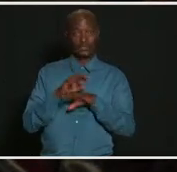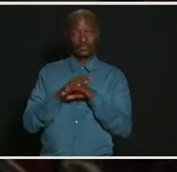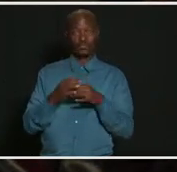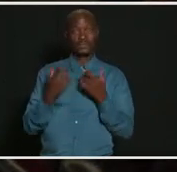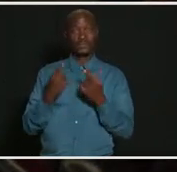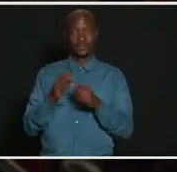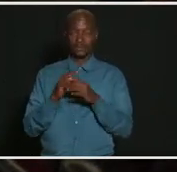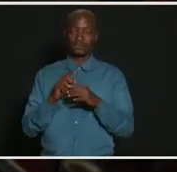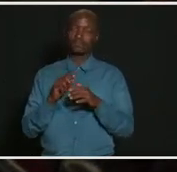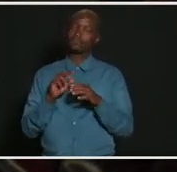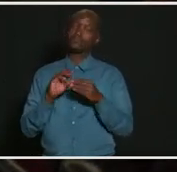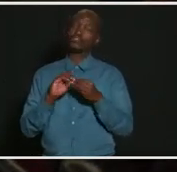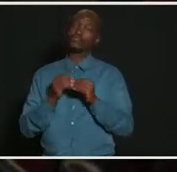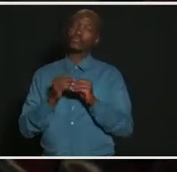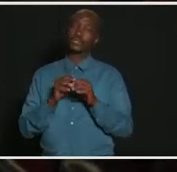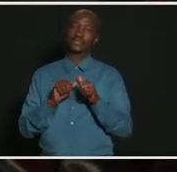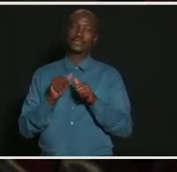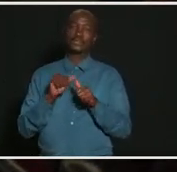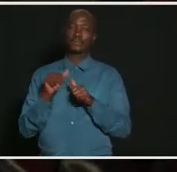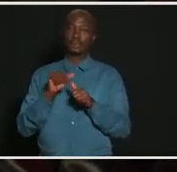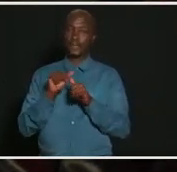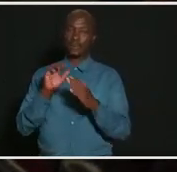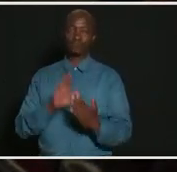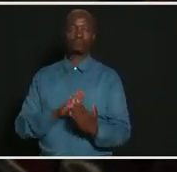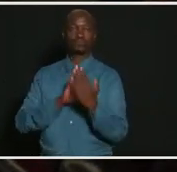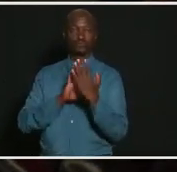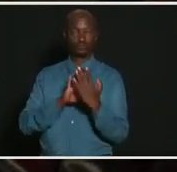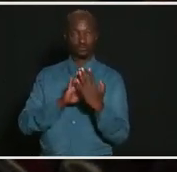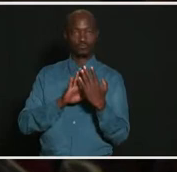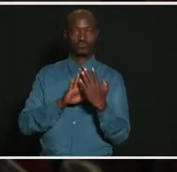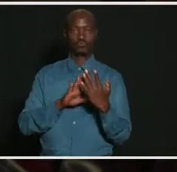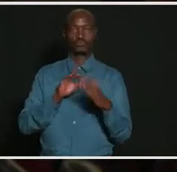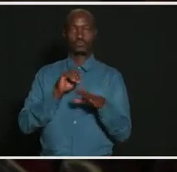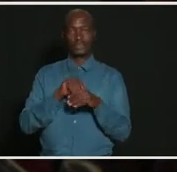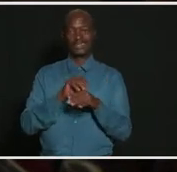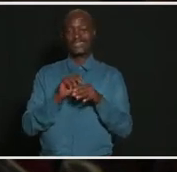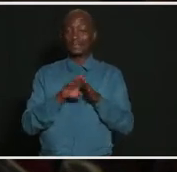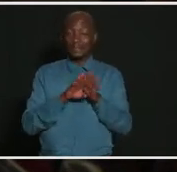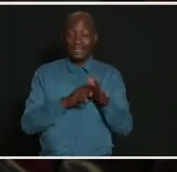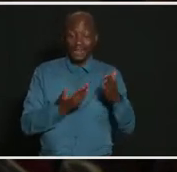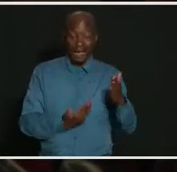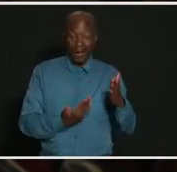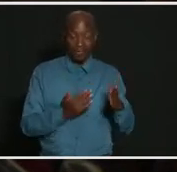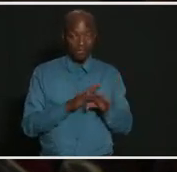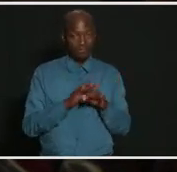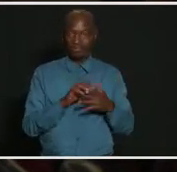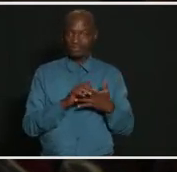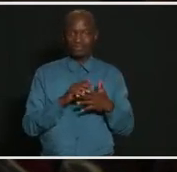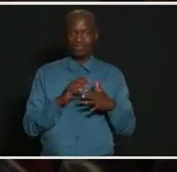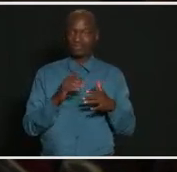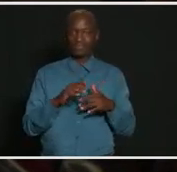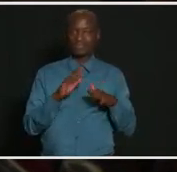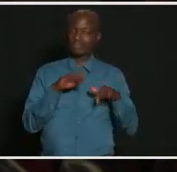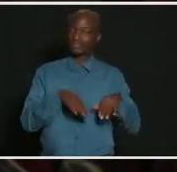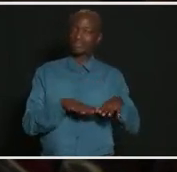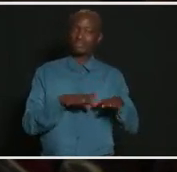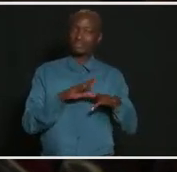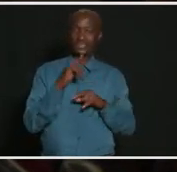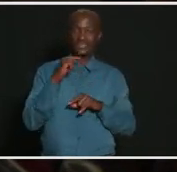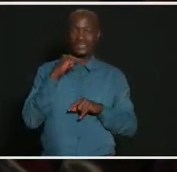a better approach the approach as it stands on the in the bill right now it is flawed